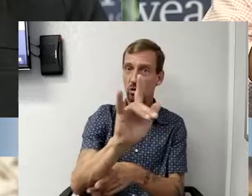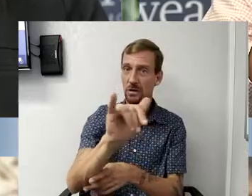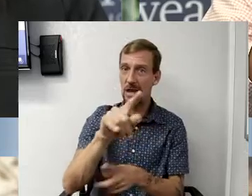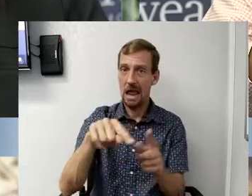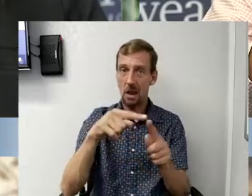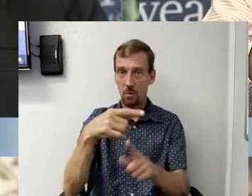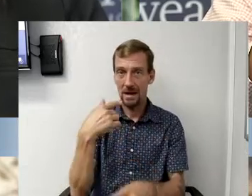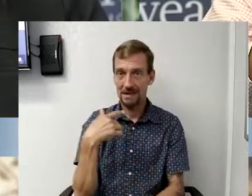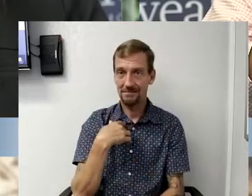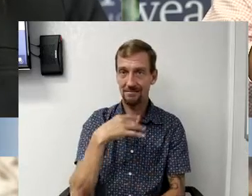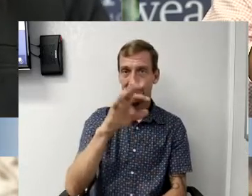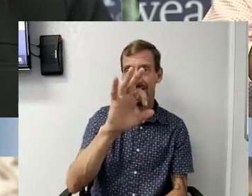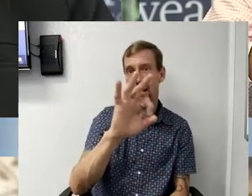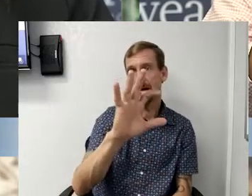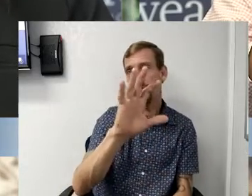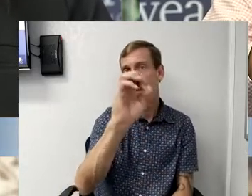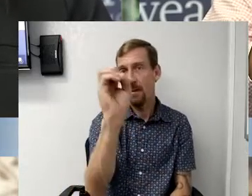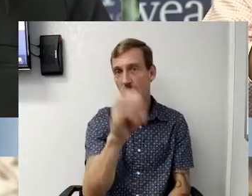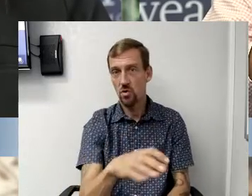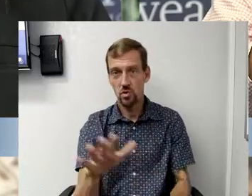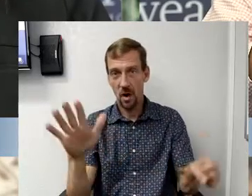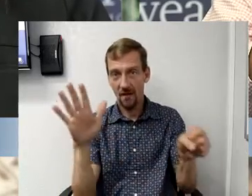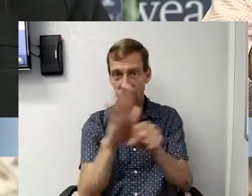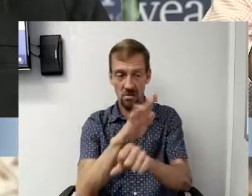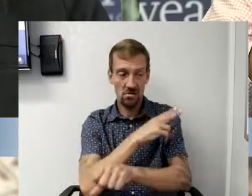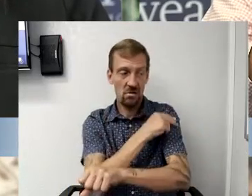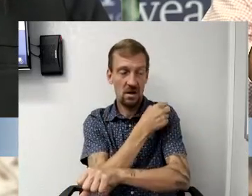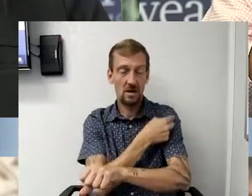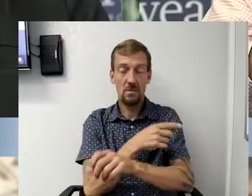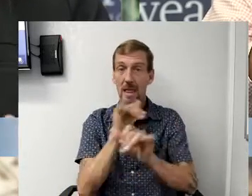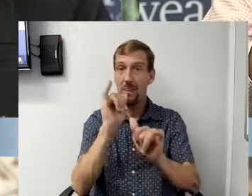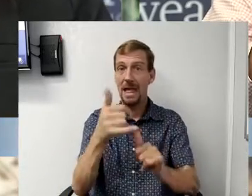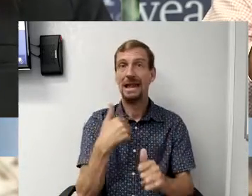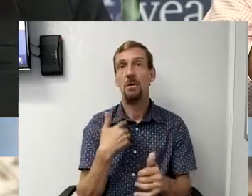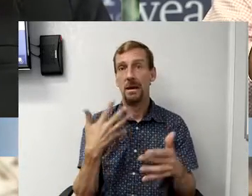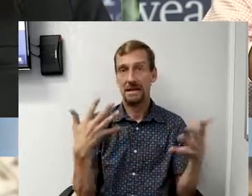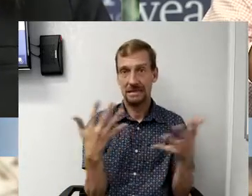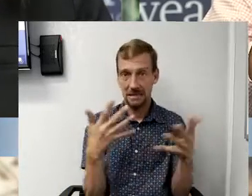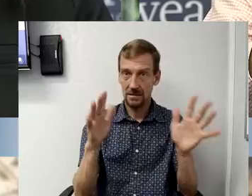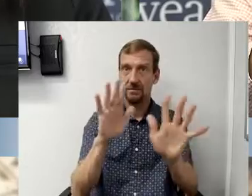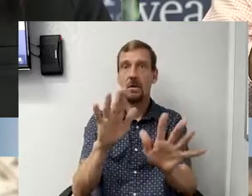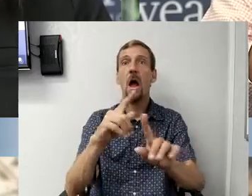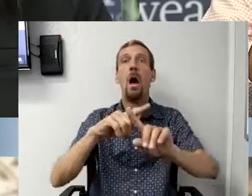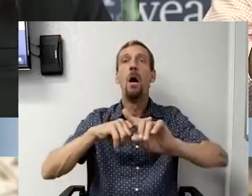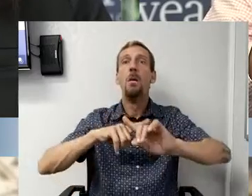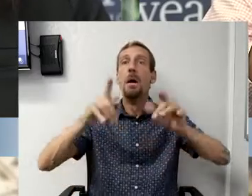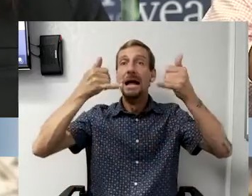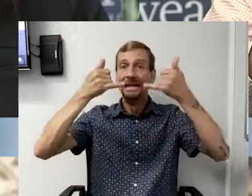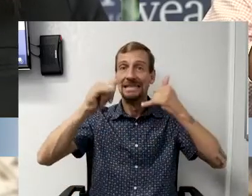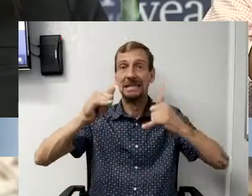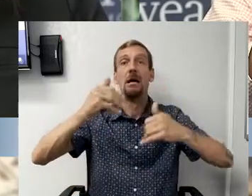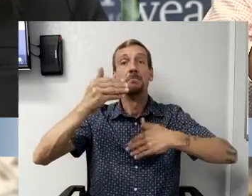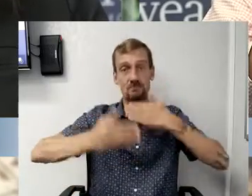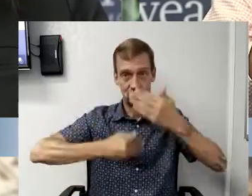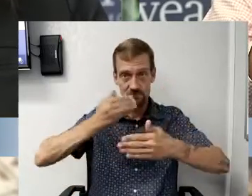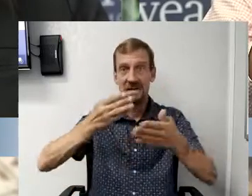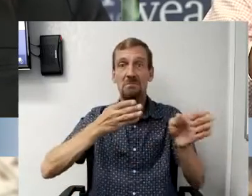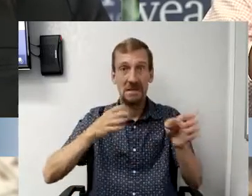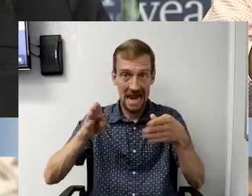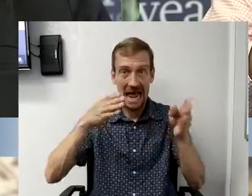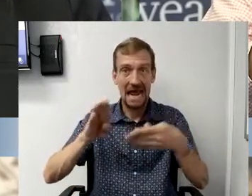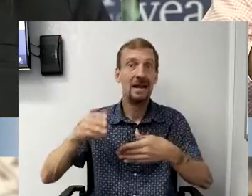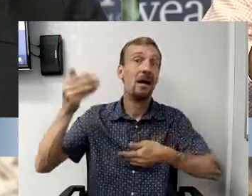at 95% capacity. But we're not done planning for it. So we're still onboarding nurses.